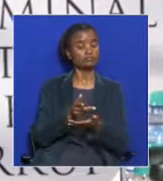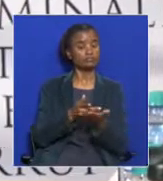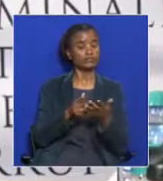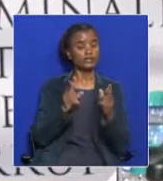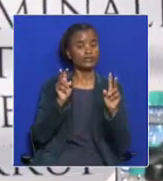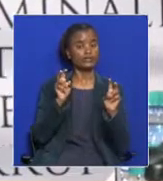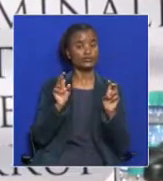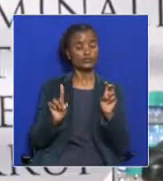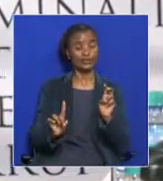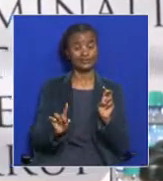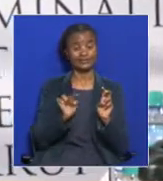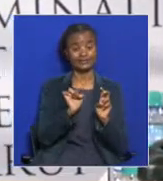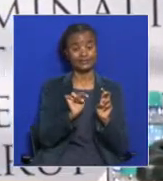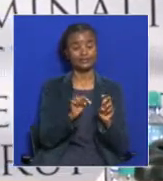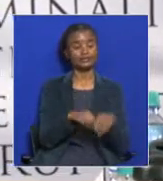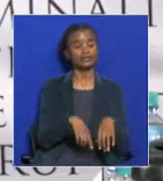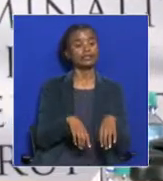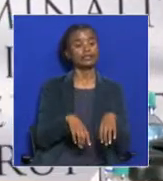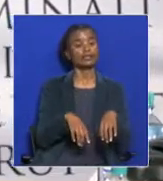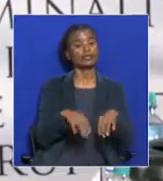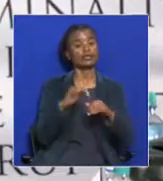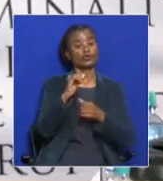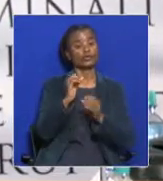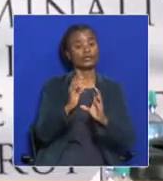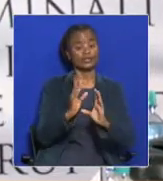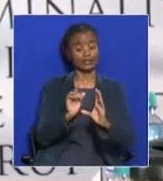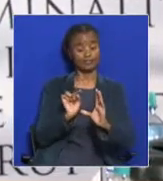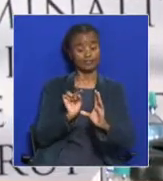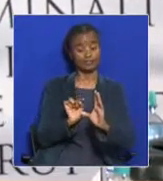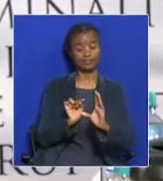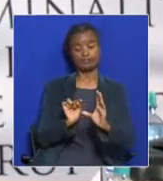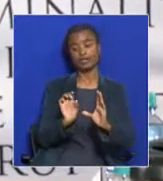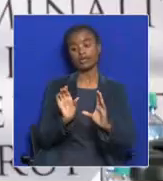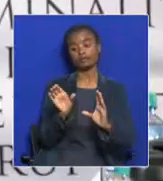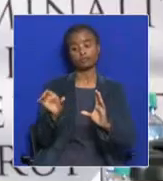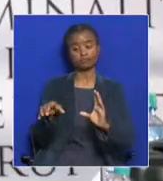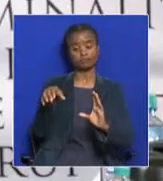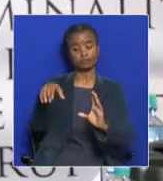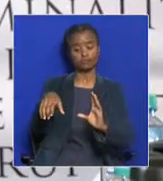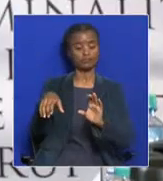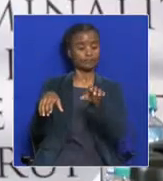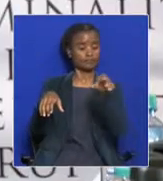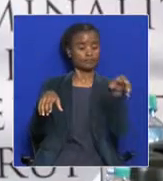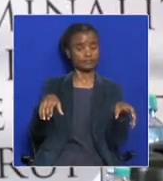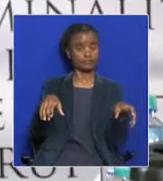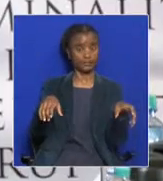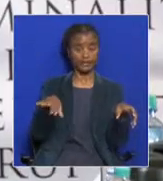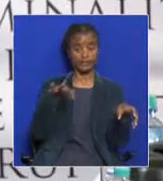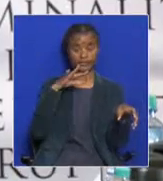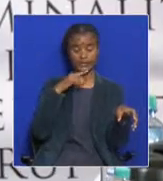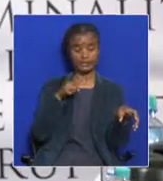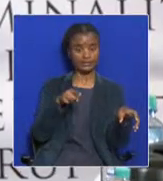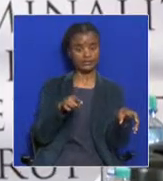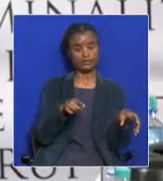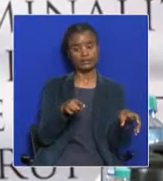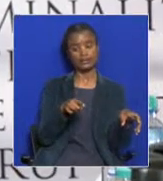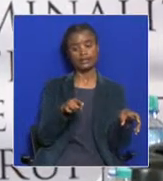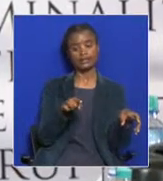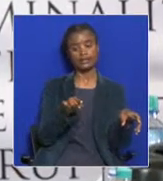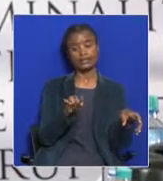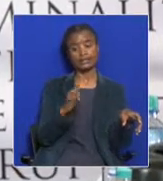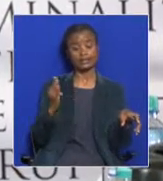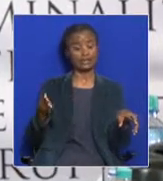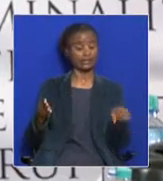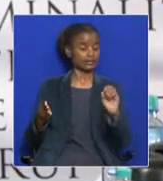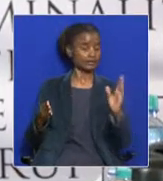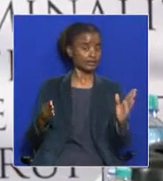either side of the container you were targeting becomes irrelevant. Yes. Because you can't access the container from either end, right? You can only access it